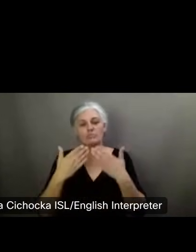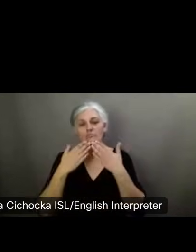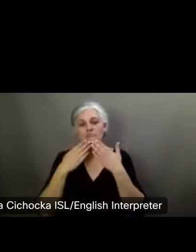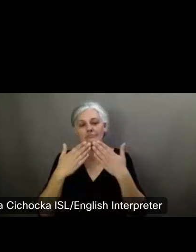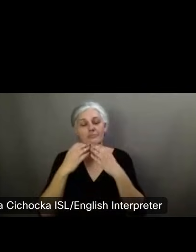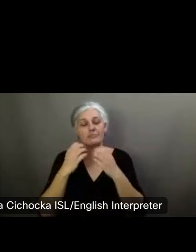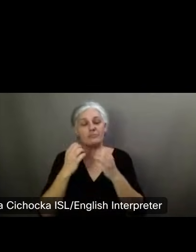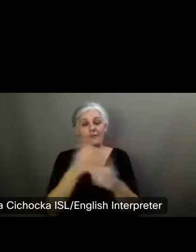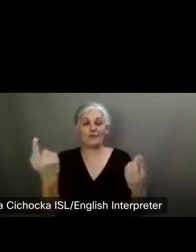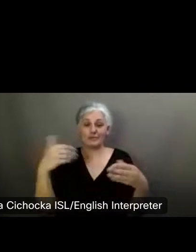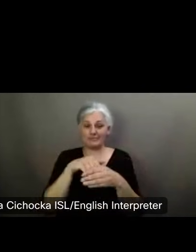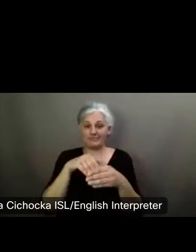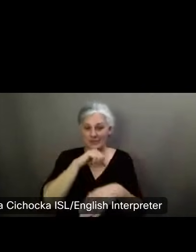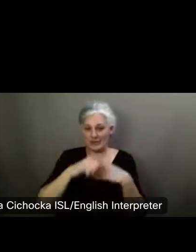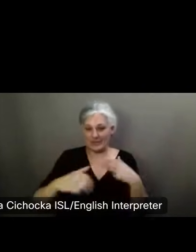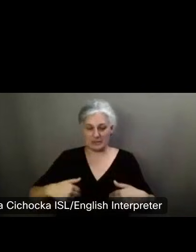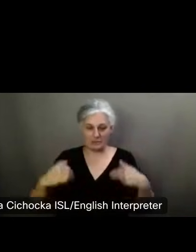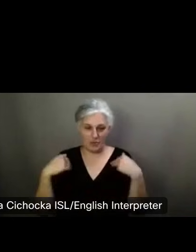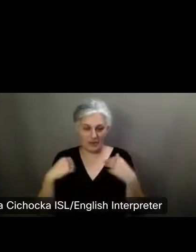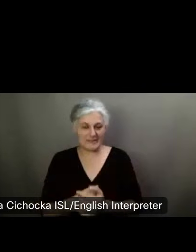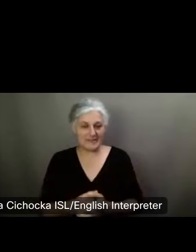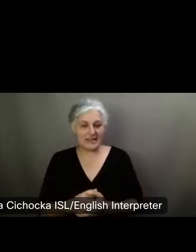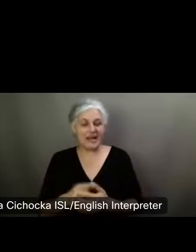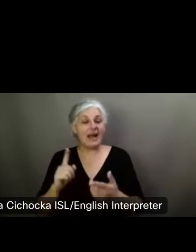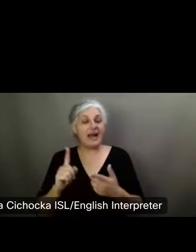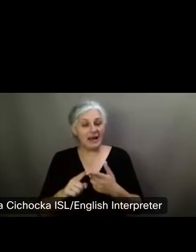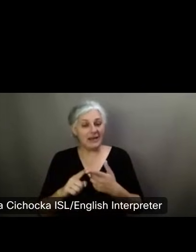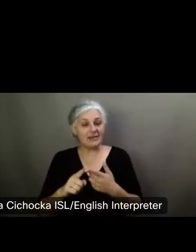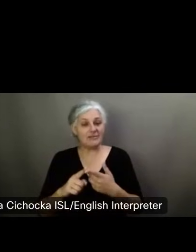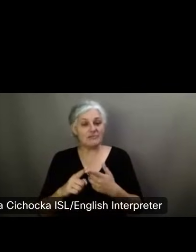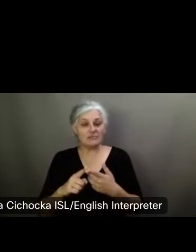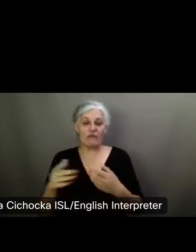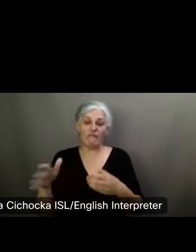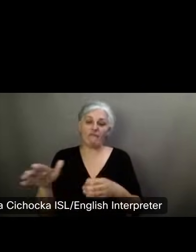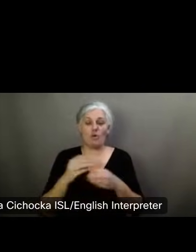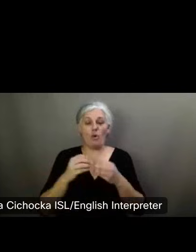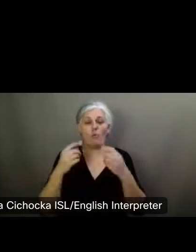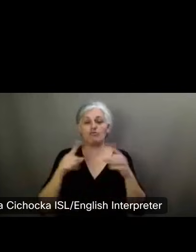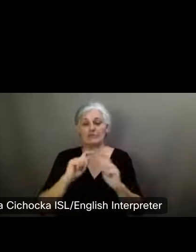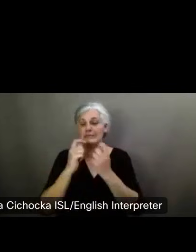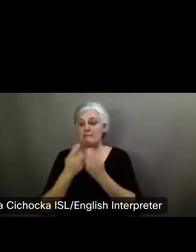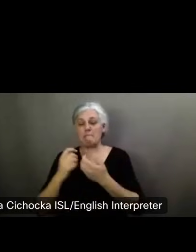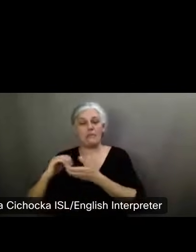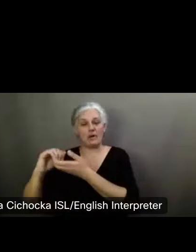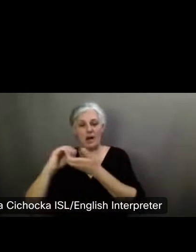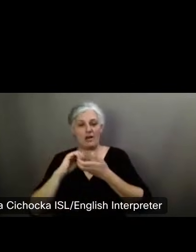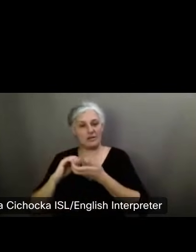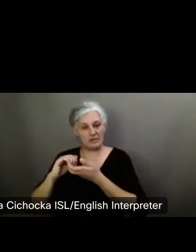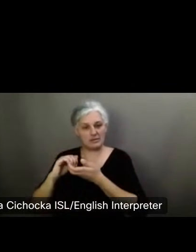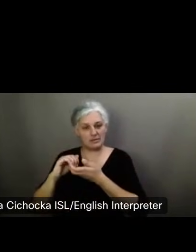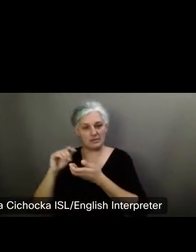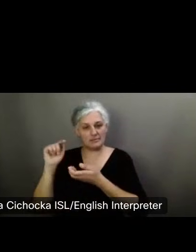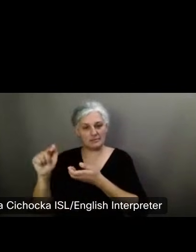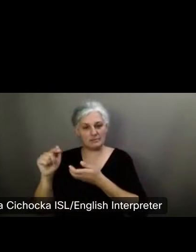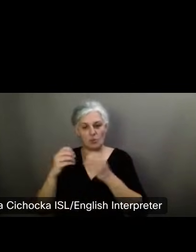for joining us this morning, and to the entire Open Disclosure team and colleagues on the